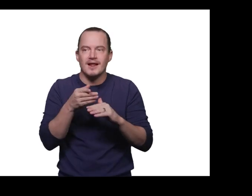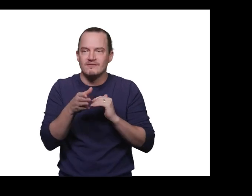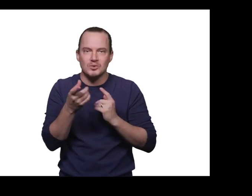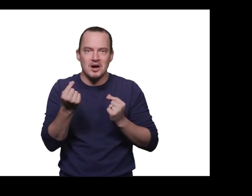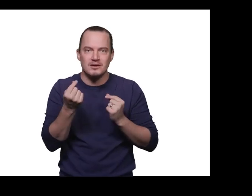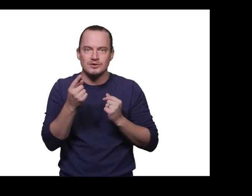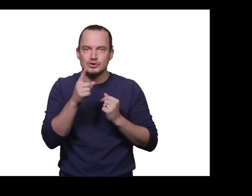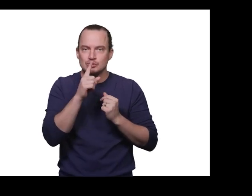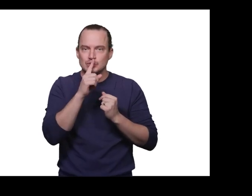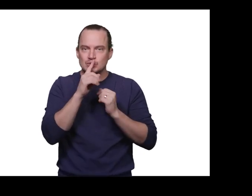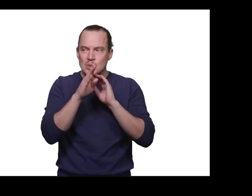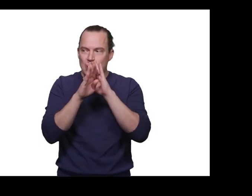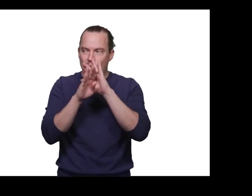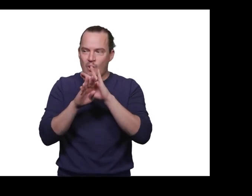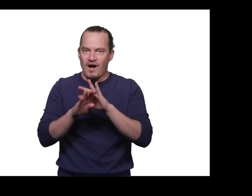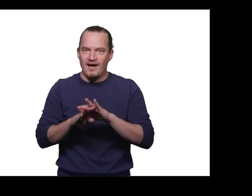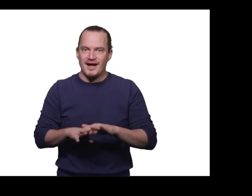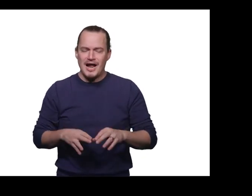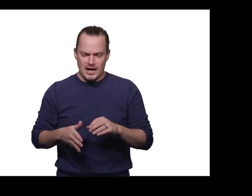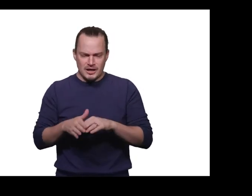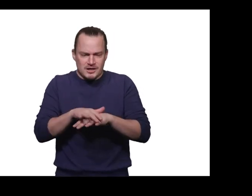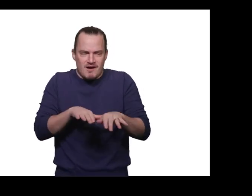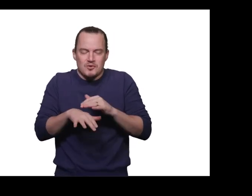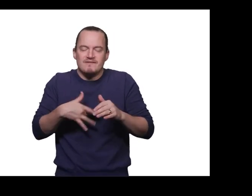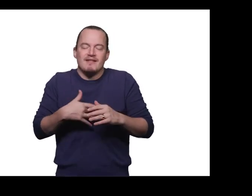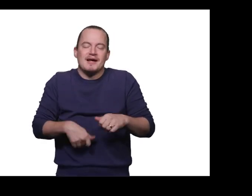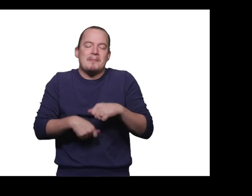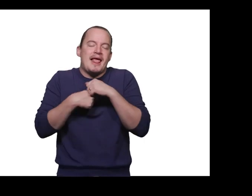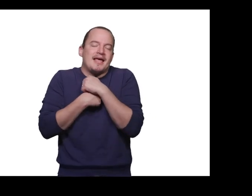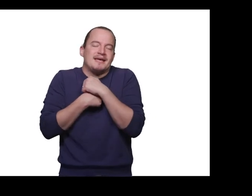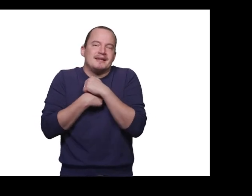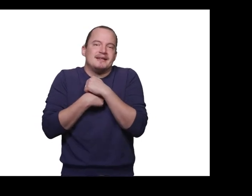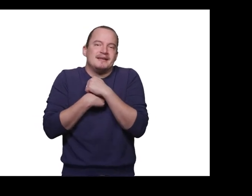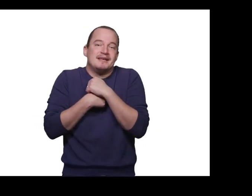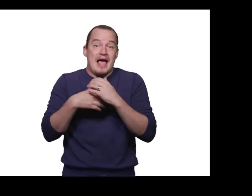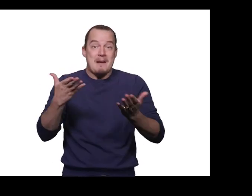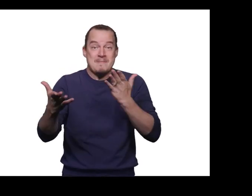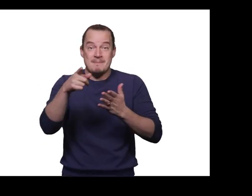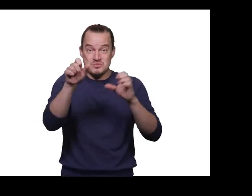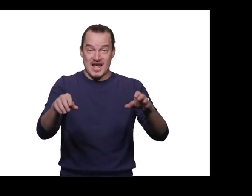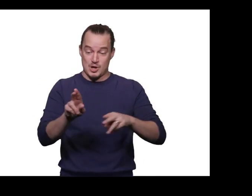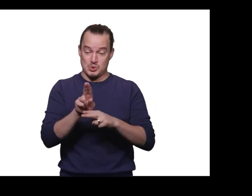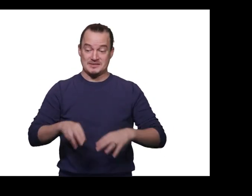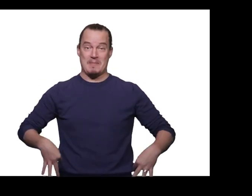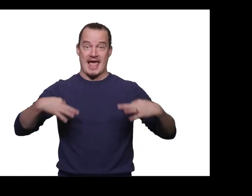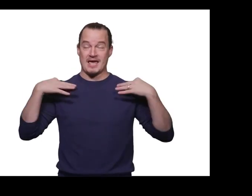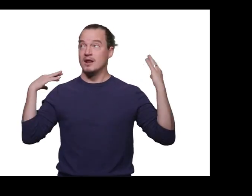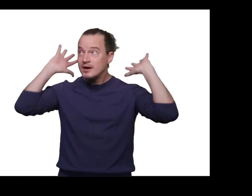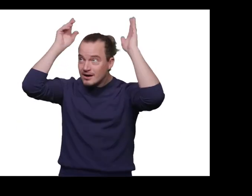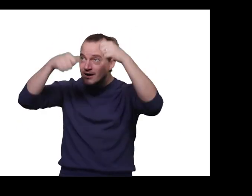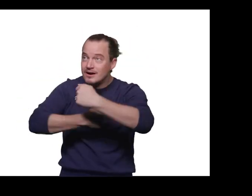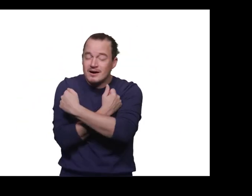quiet. And the soil feels like a soft blanket. We might even cover some of the children with a blanket who like